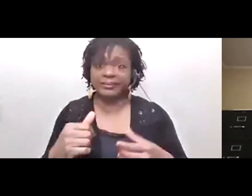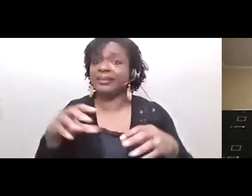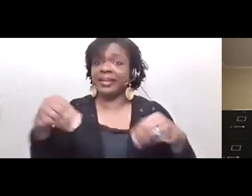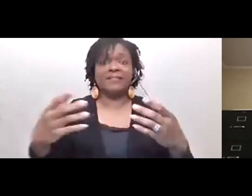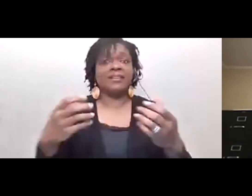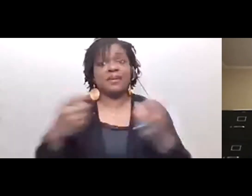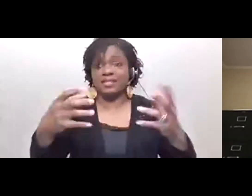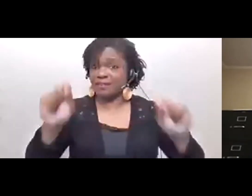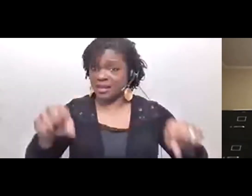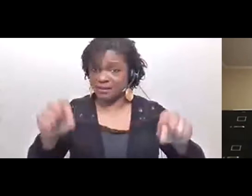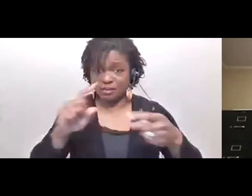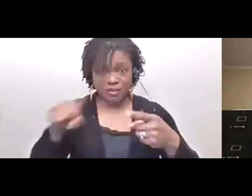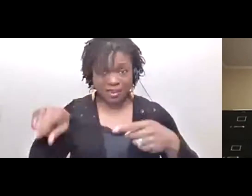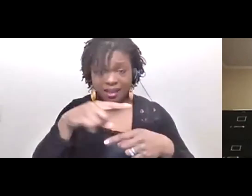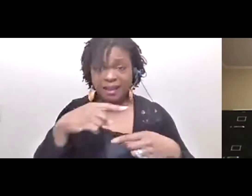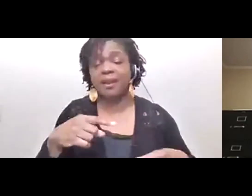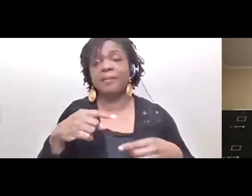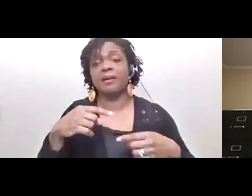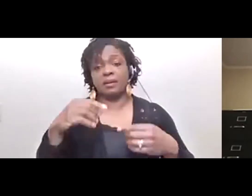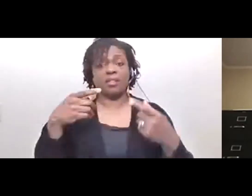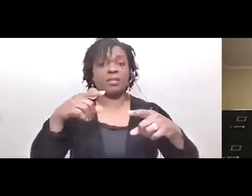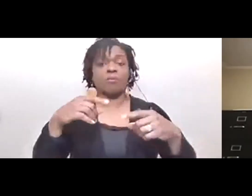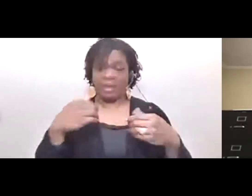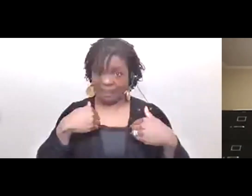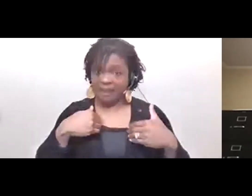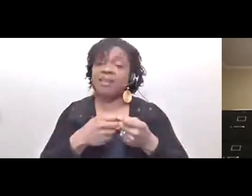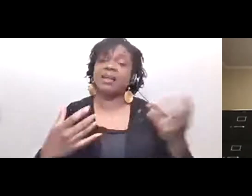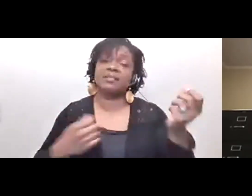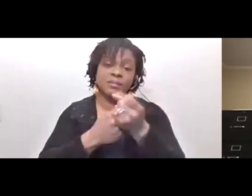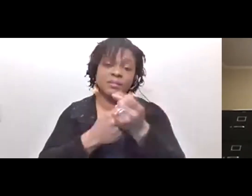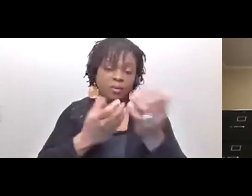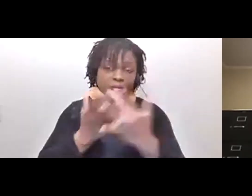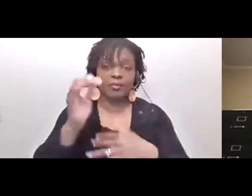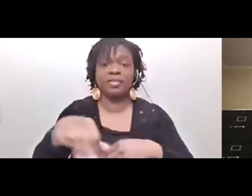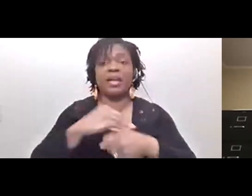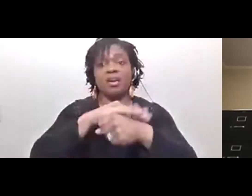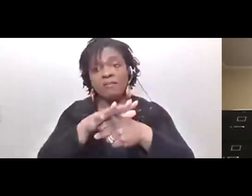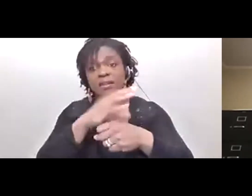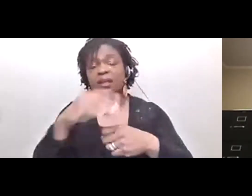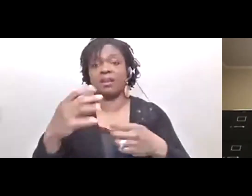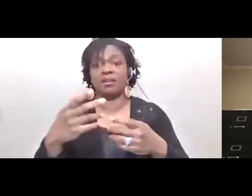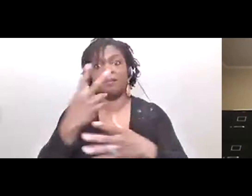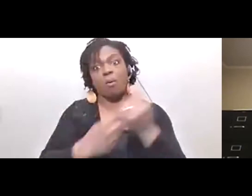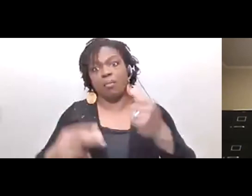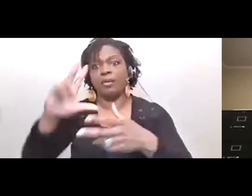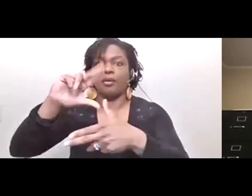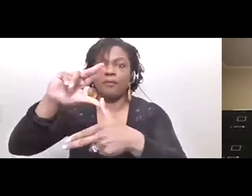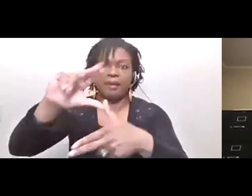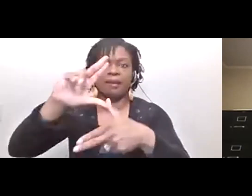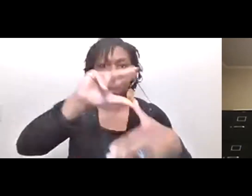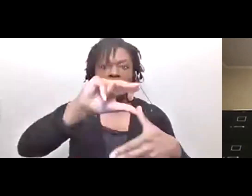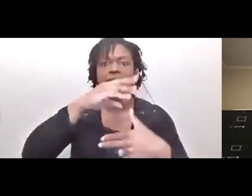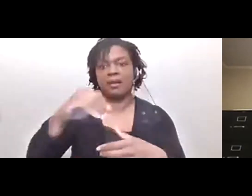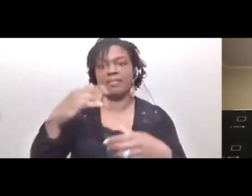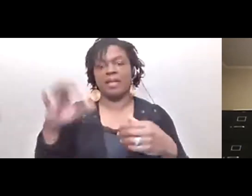staff through the COVID pandemic, through both hurricanes and through the winter storm. My